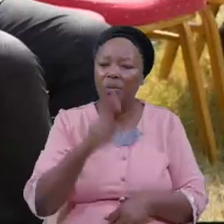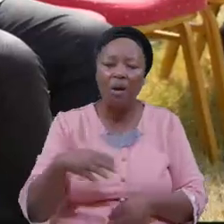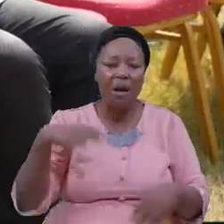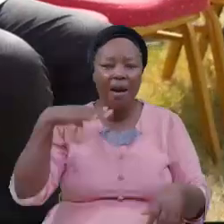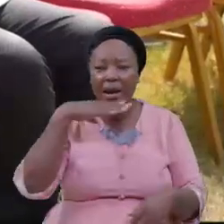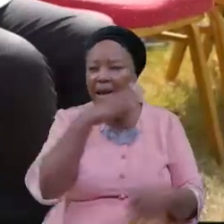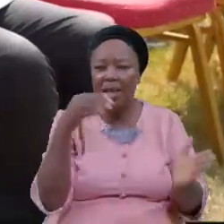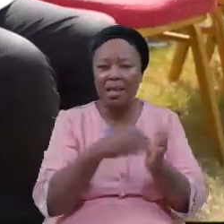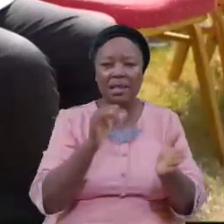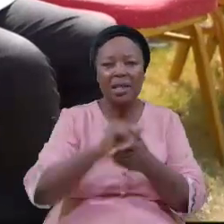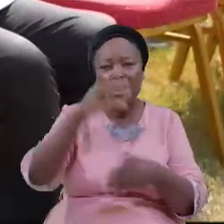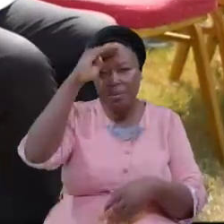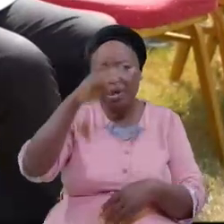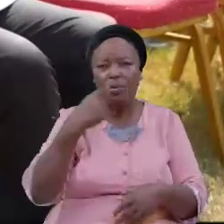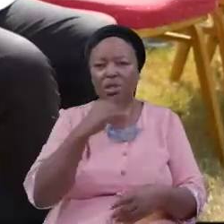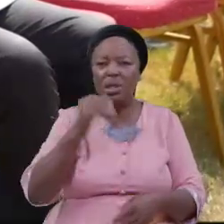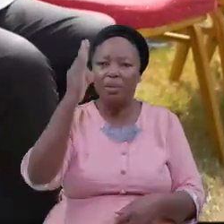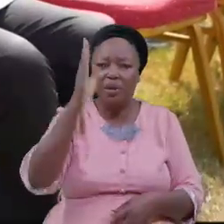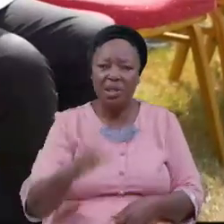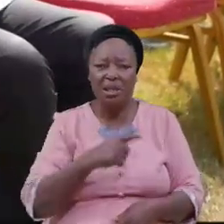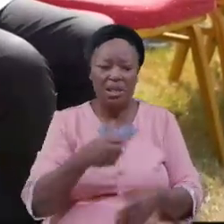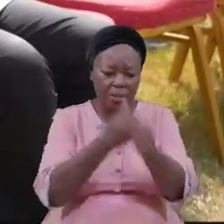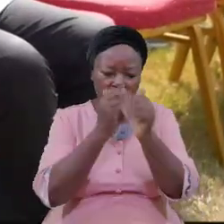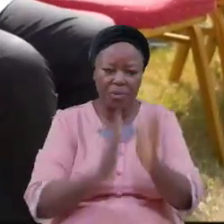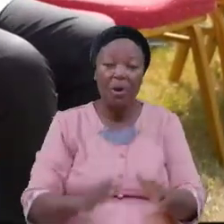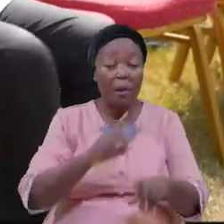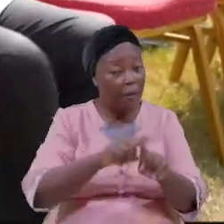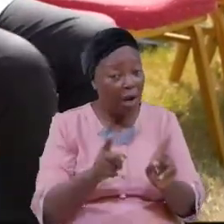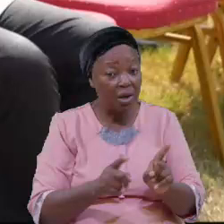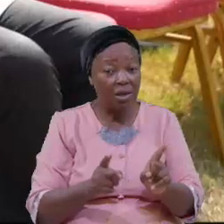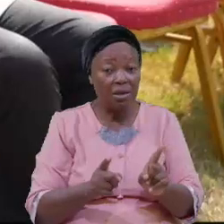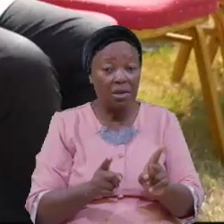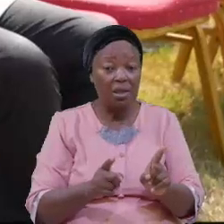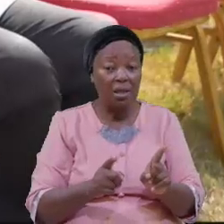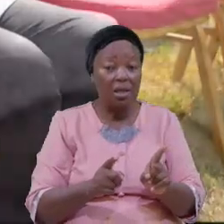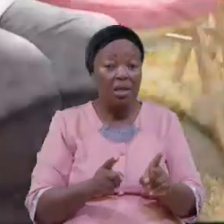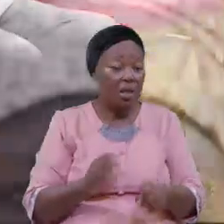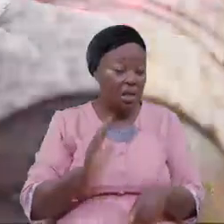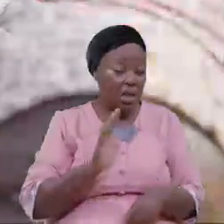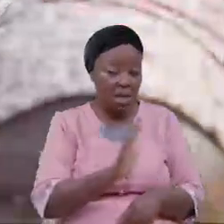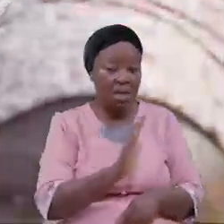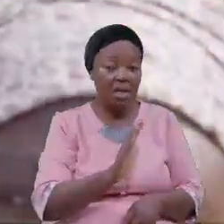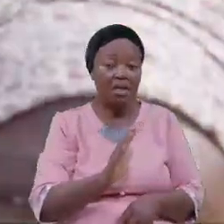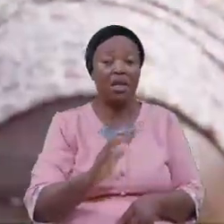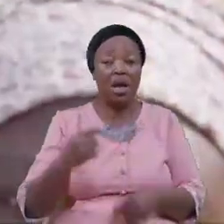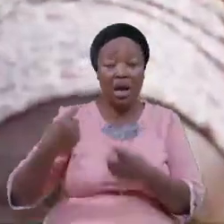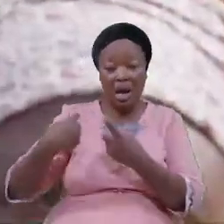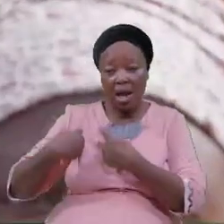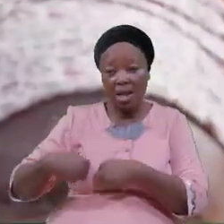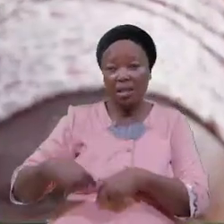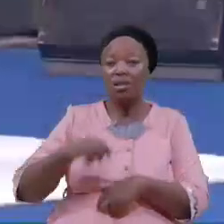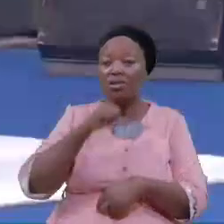a preacher, he's an apostle, but his hands are not clean. His heart is